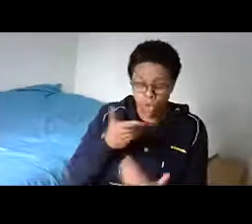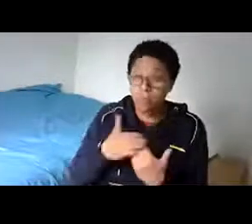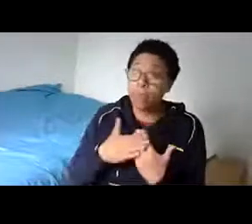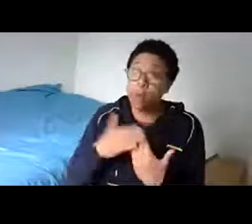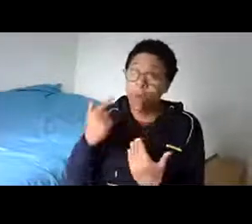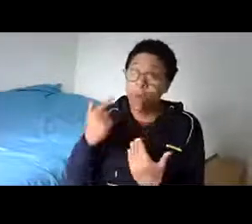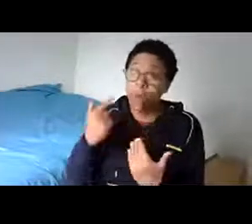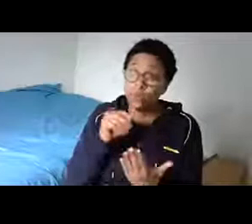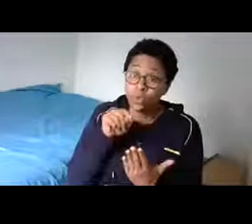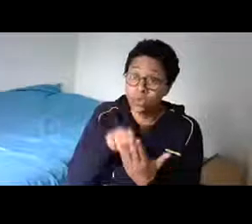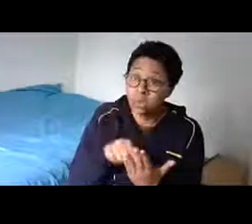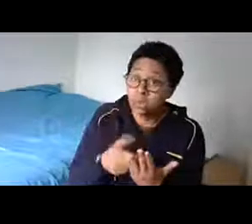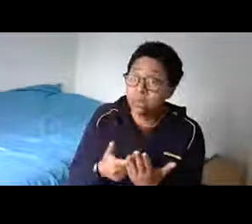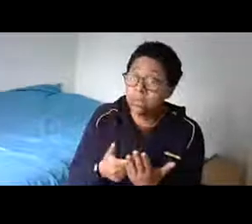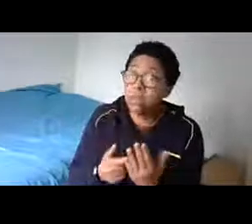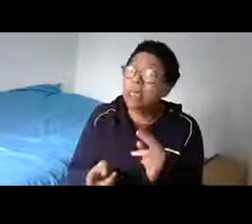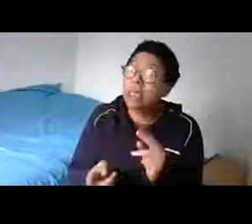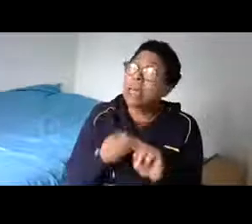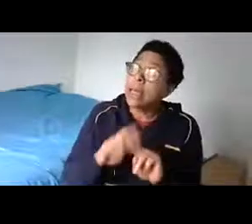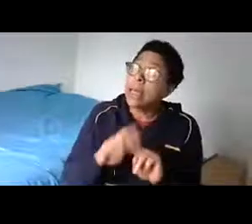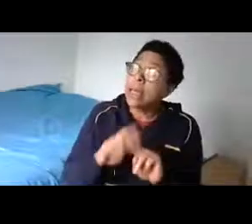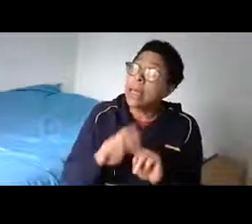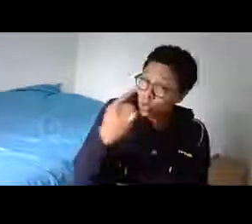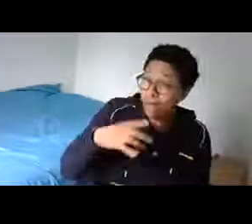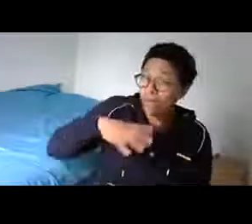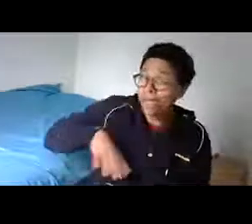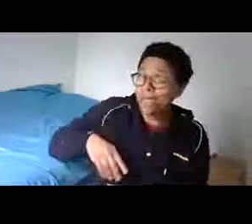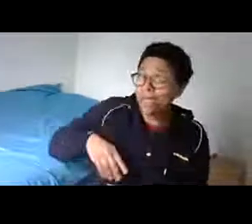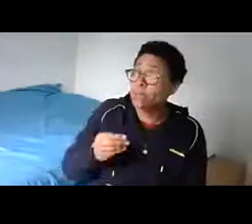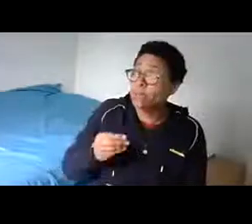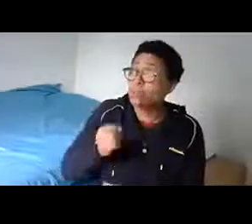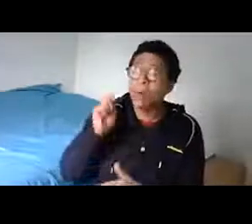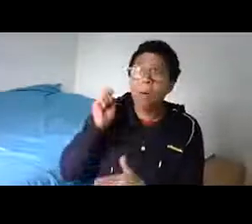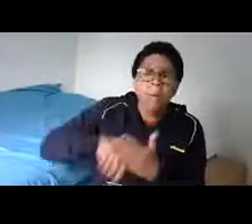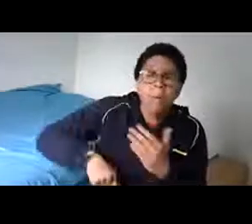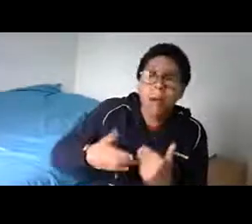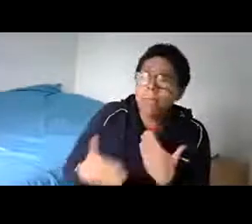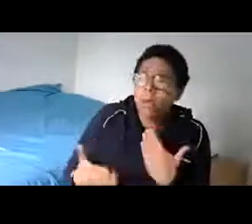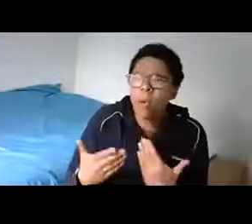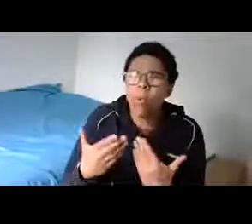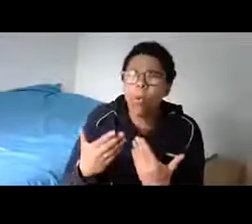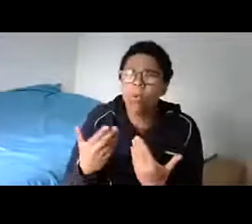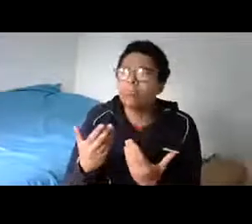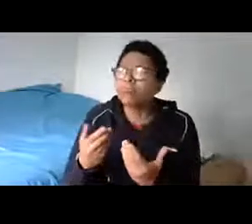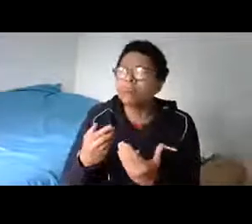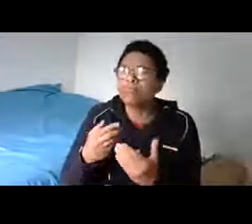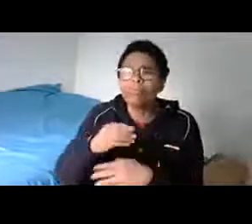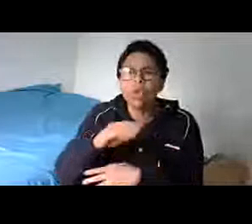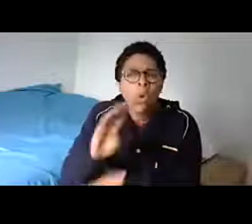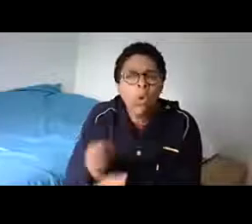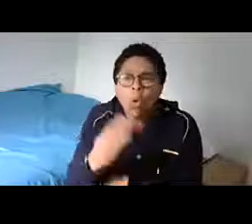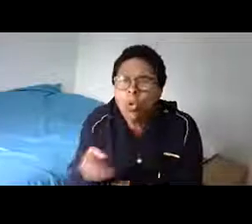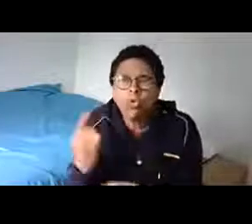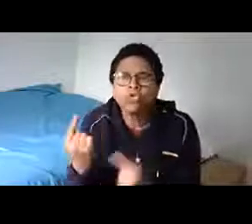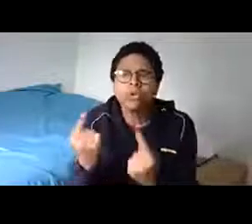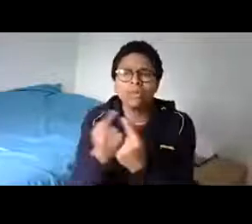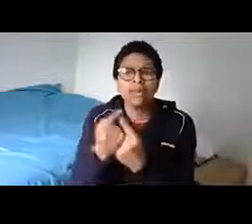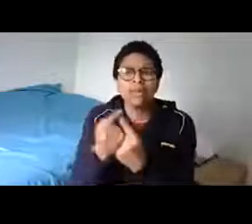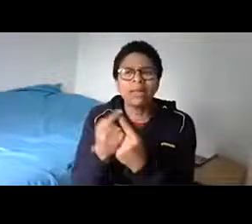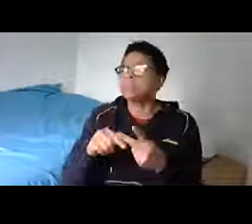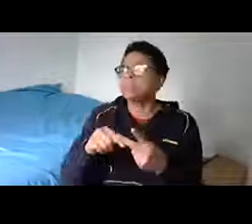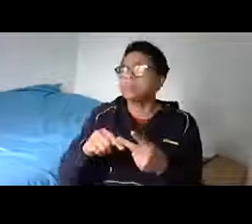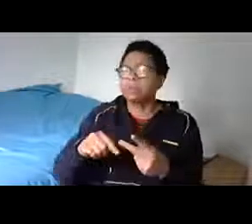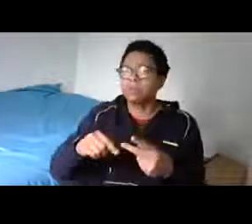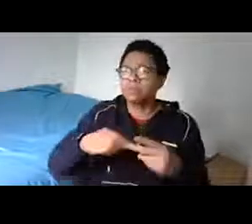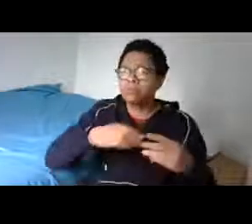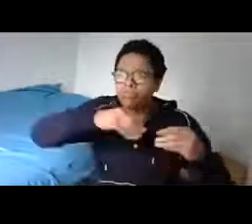So anything you have to buy more for, so clothing, washing powder, whatever. Extra support to